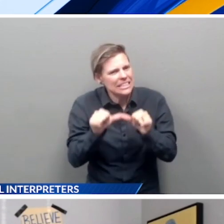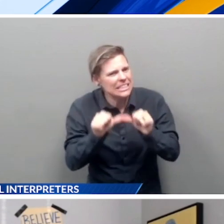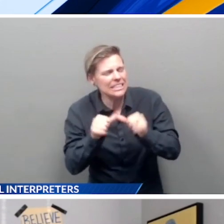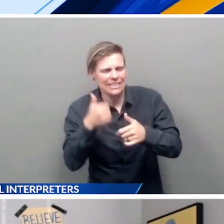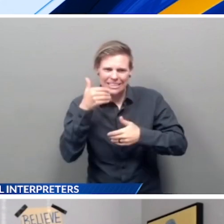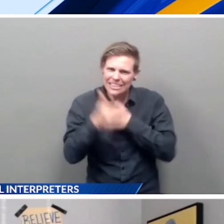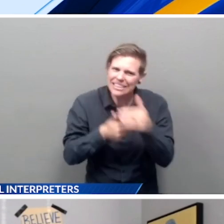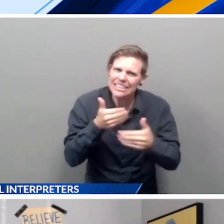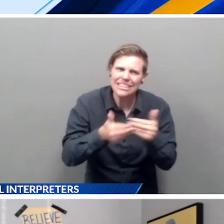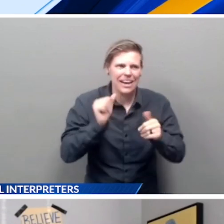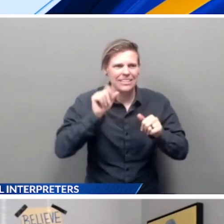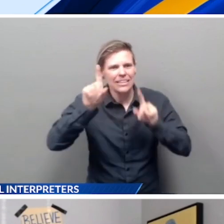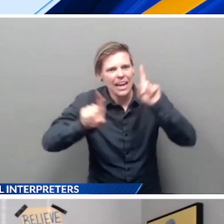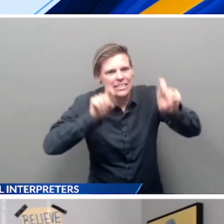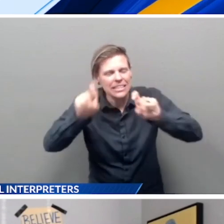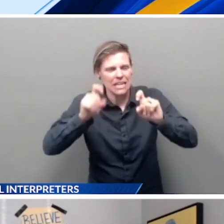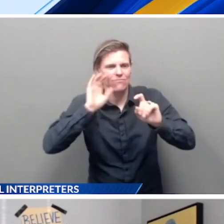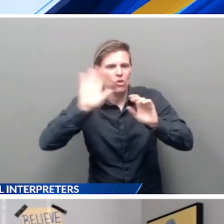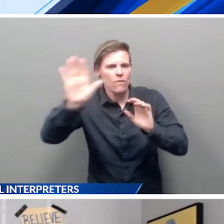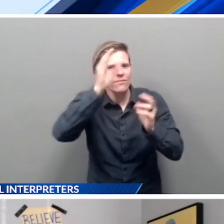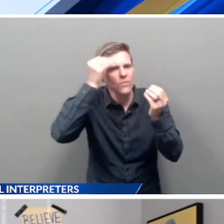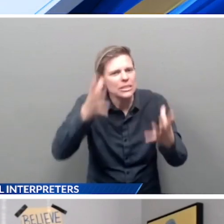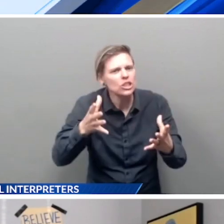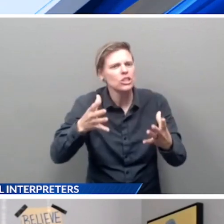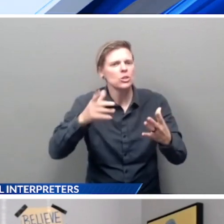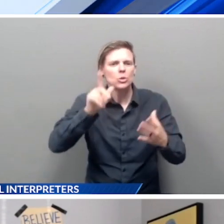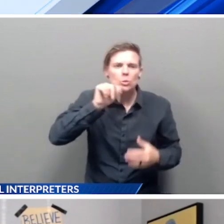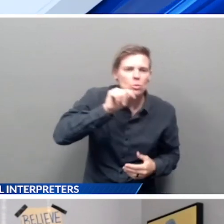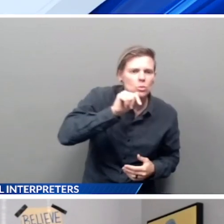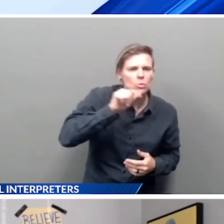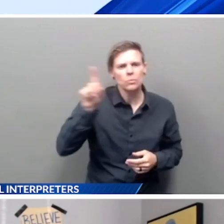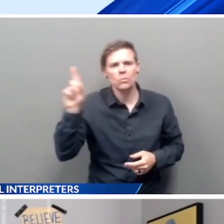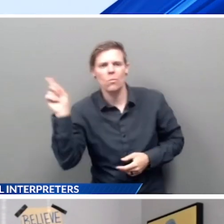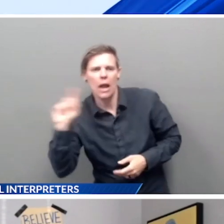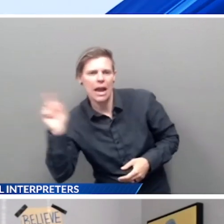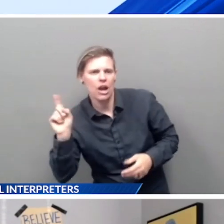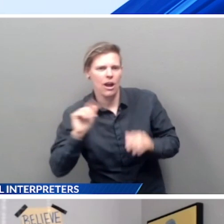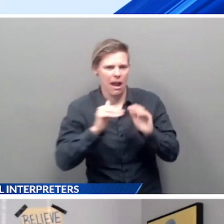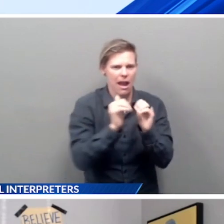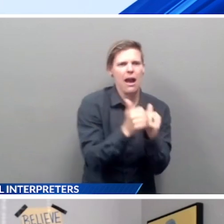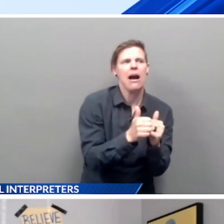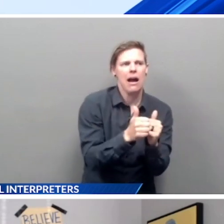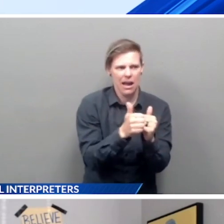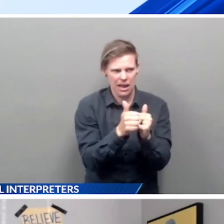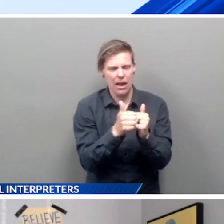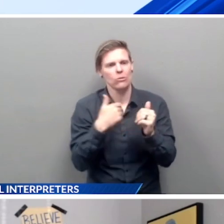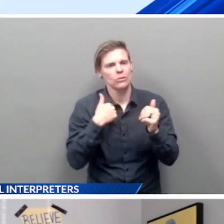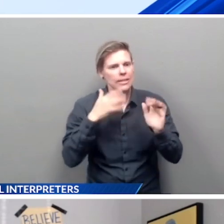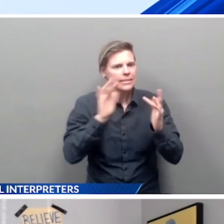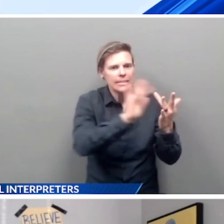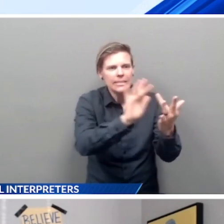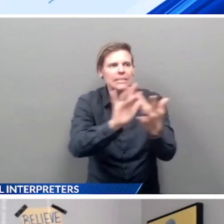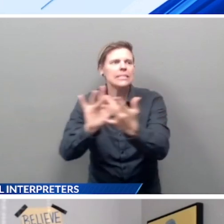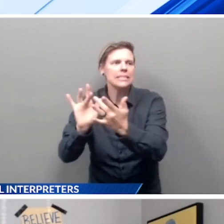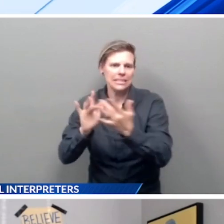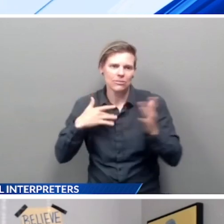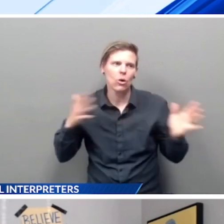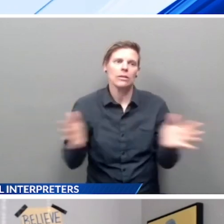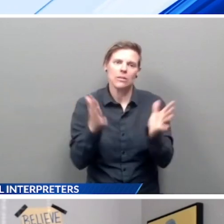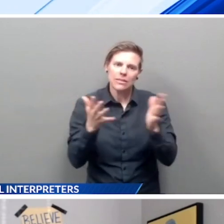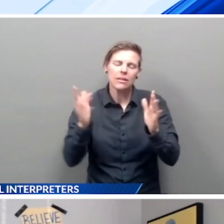contacts and ensure that we get their contacts into quarantine. But I will say at this point in